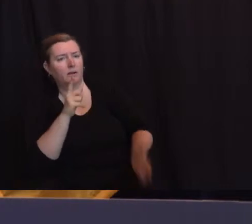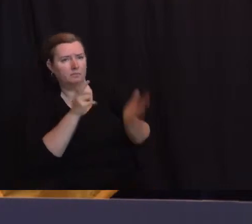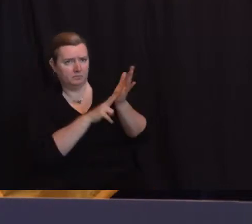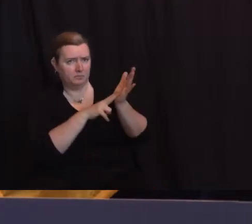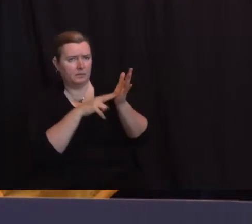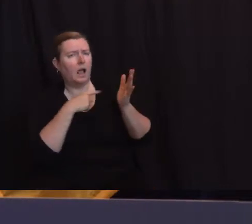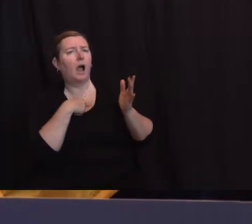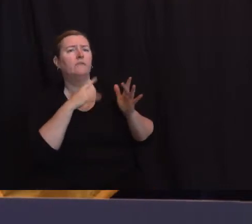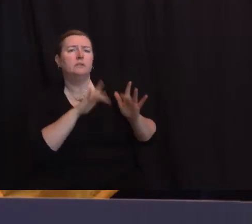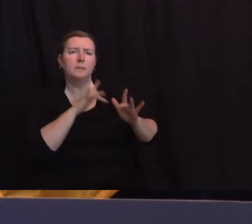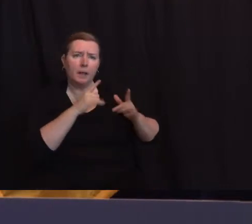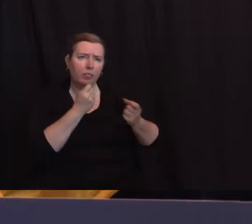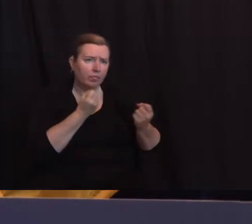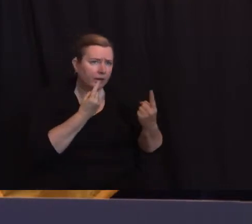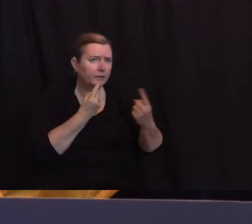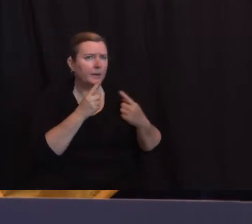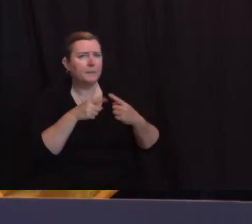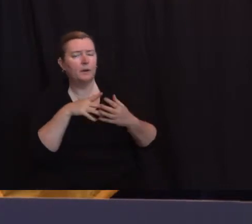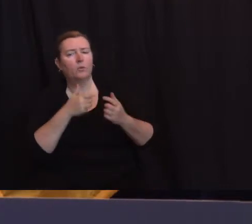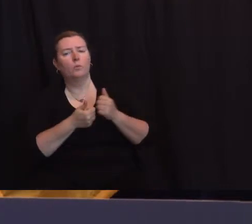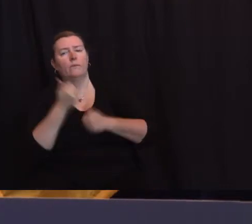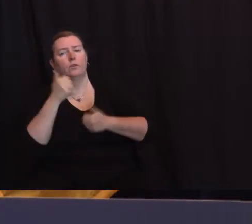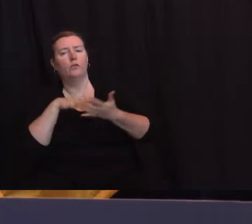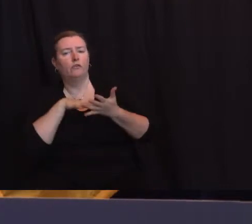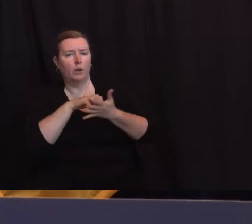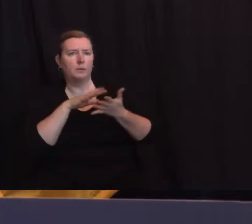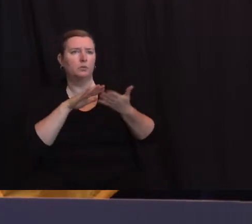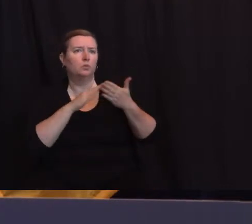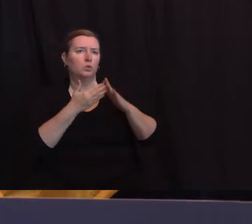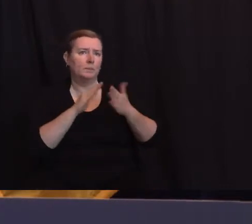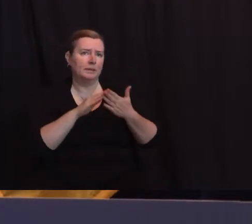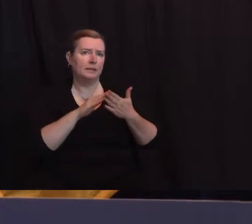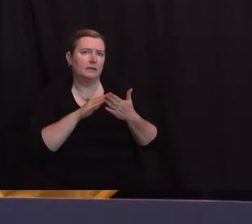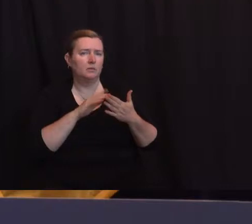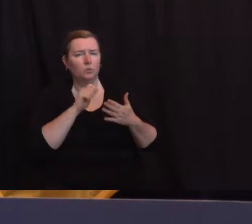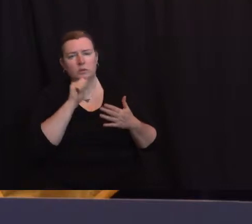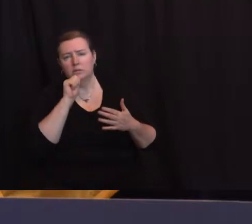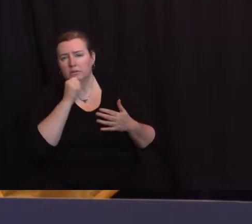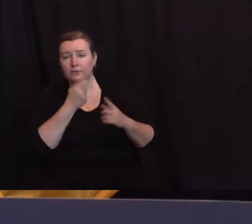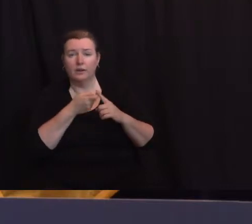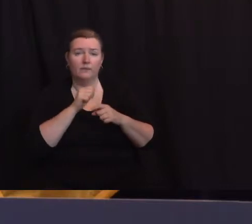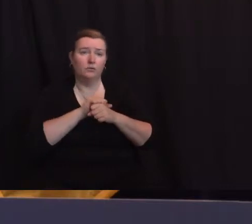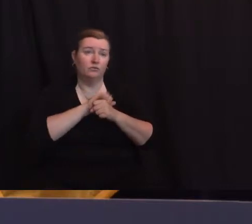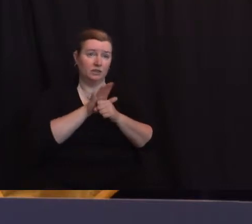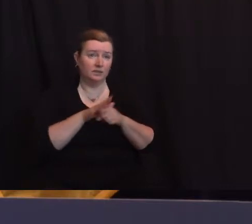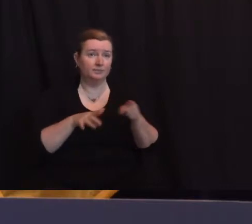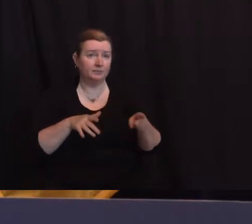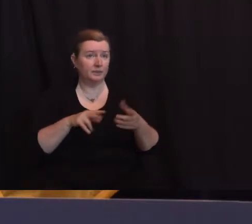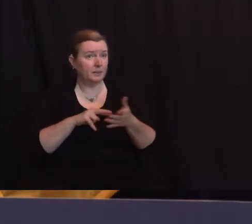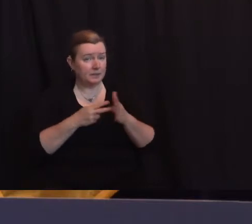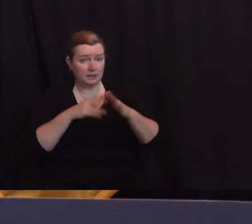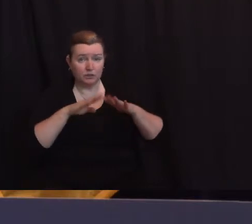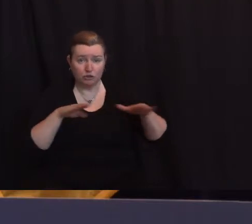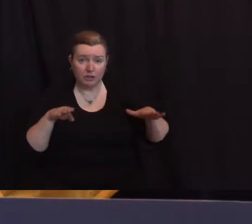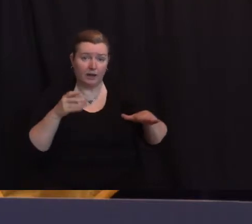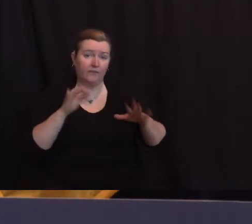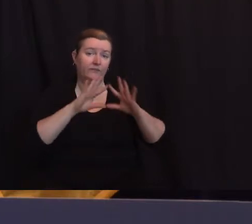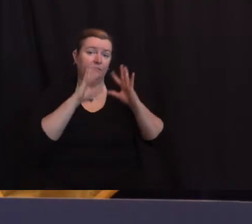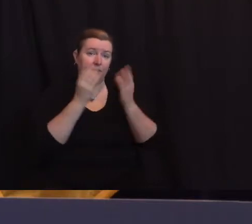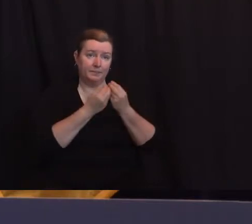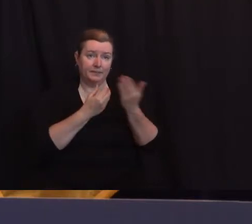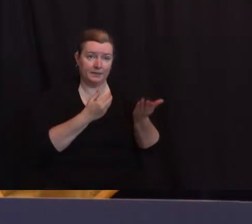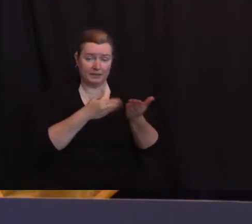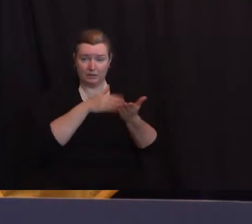most vulnerable communities that have been crushed by this pandemic, and that includes those kids and their families in a school